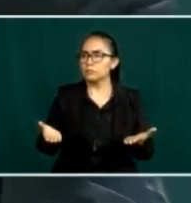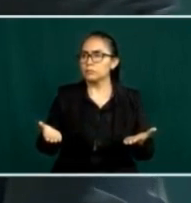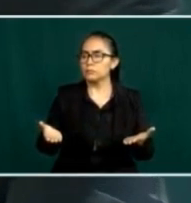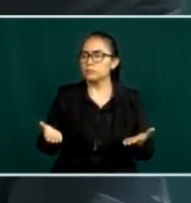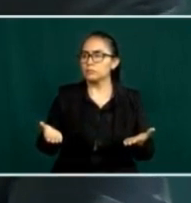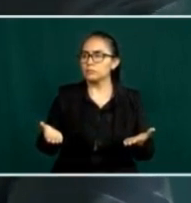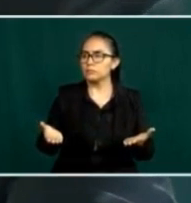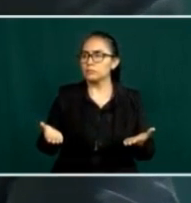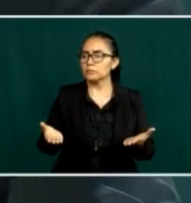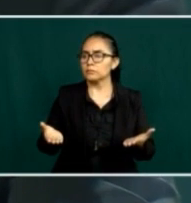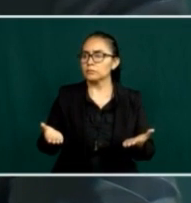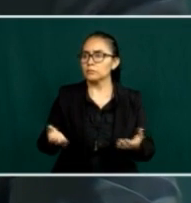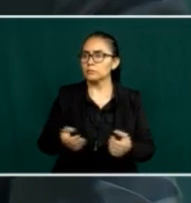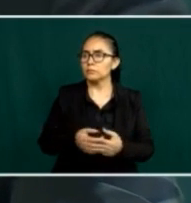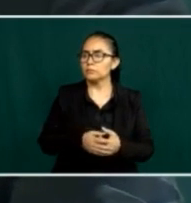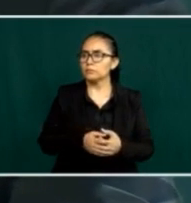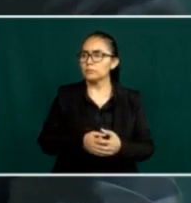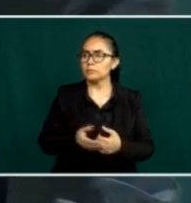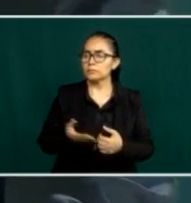that even if